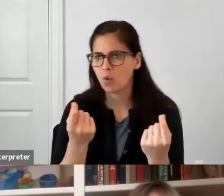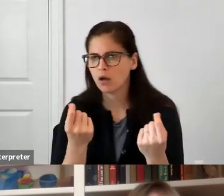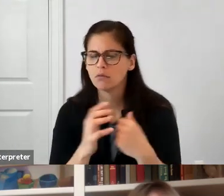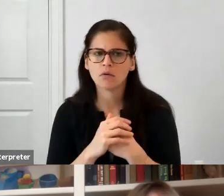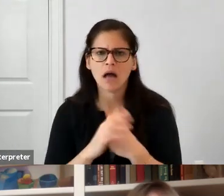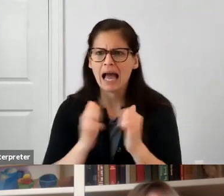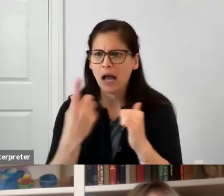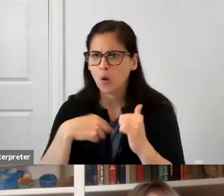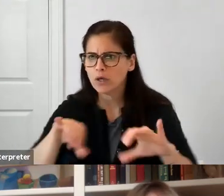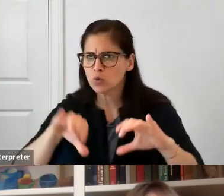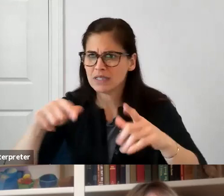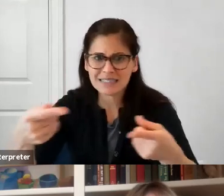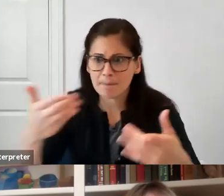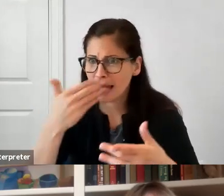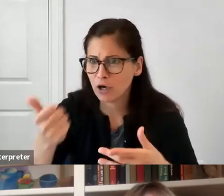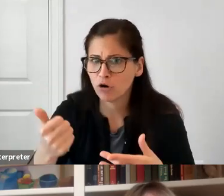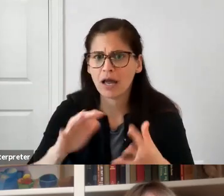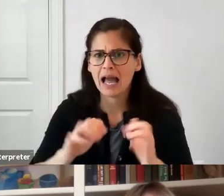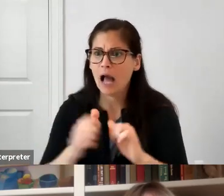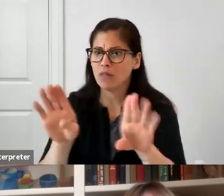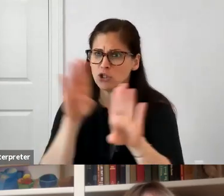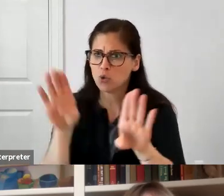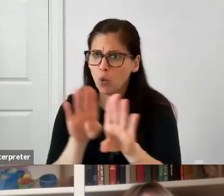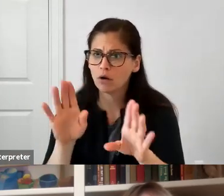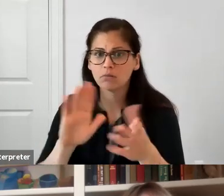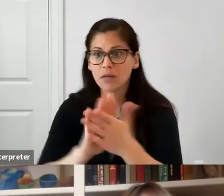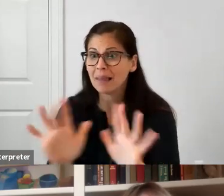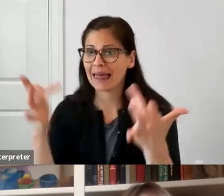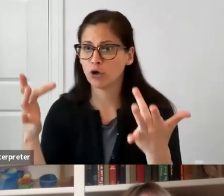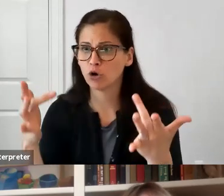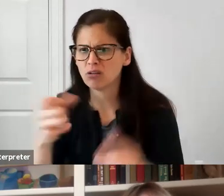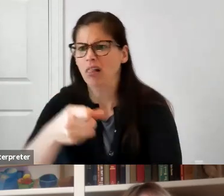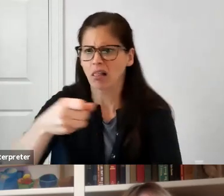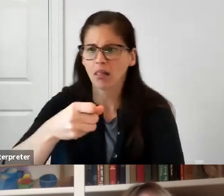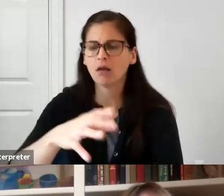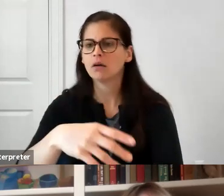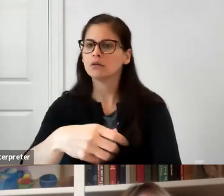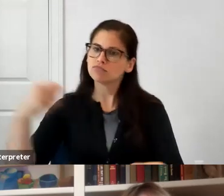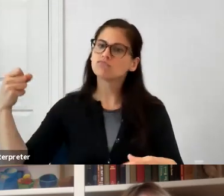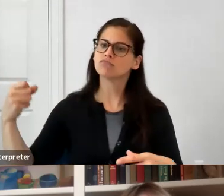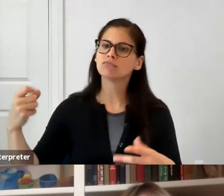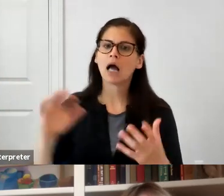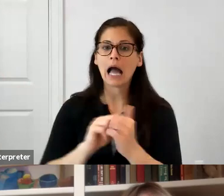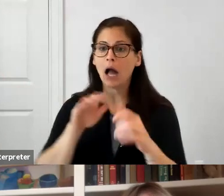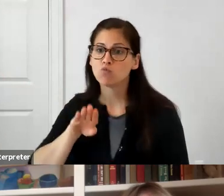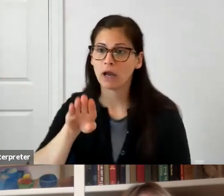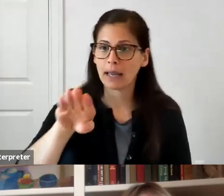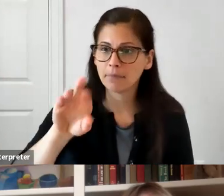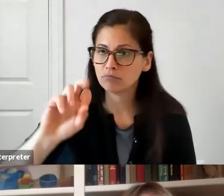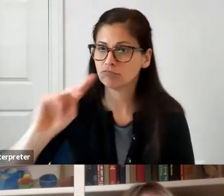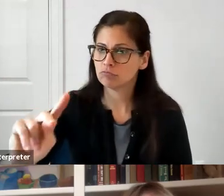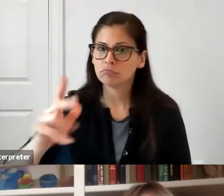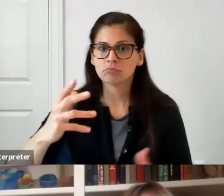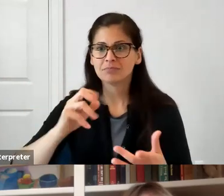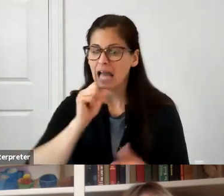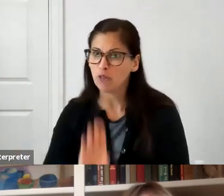how do we do this a little better? How do we make this door not so heavy? How do we, sort of make this ramp not as sort of